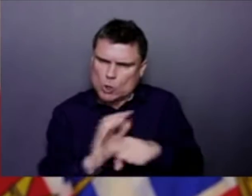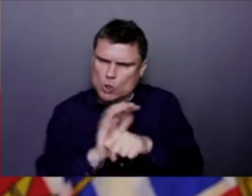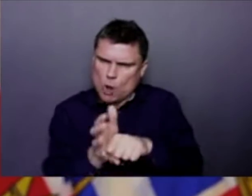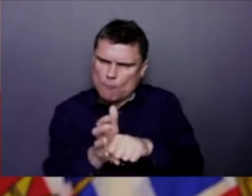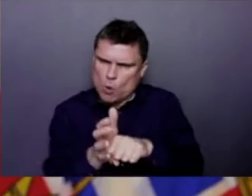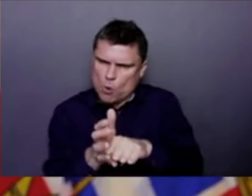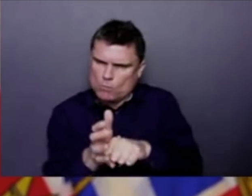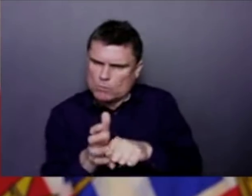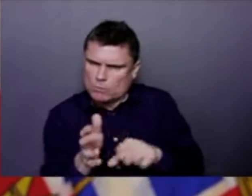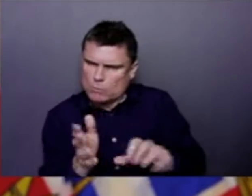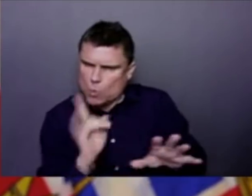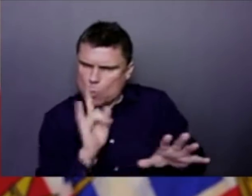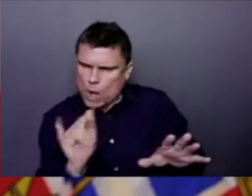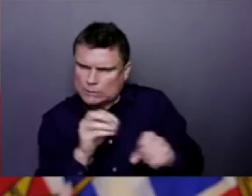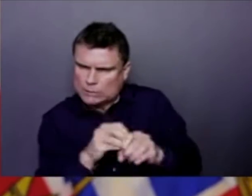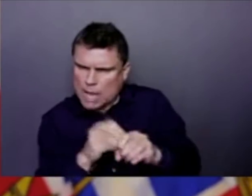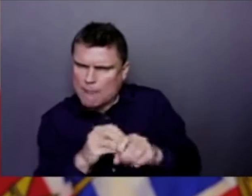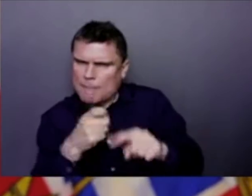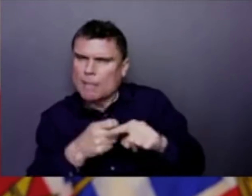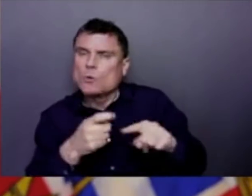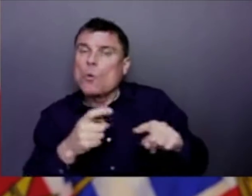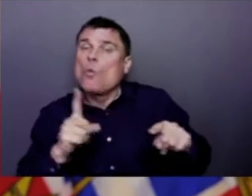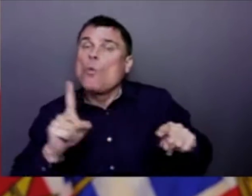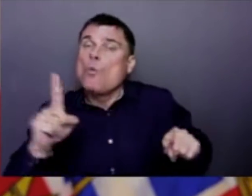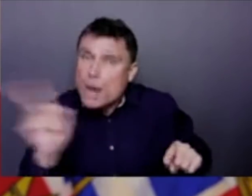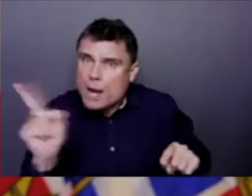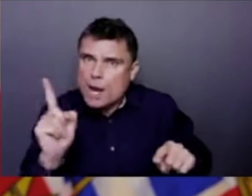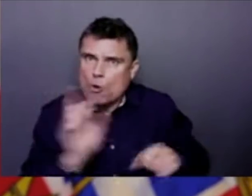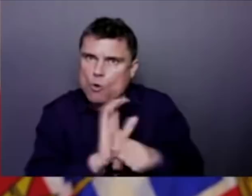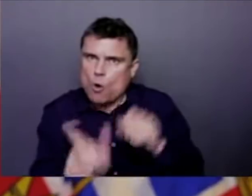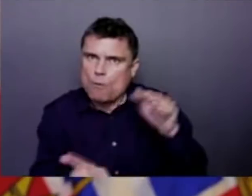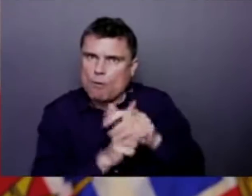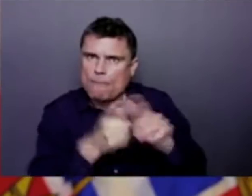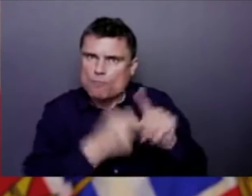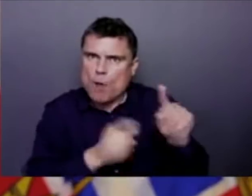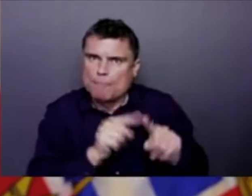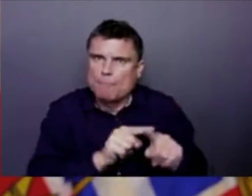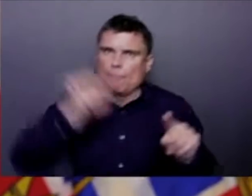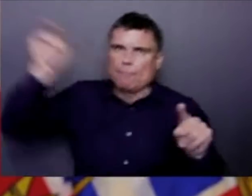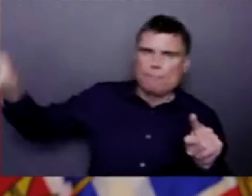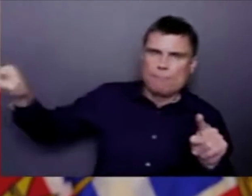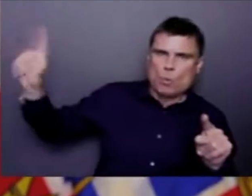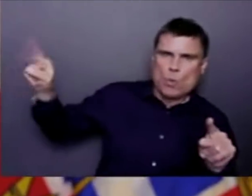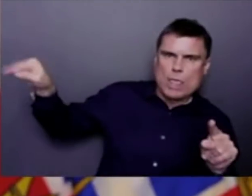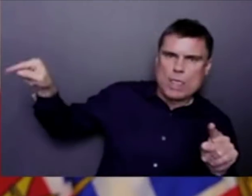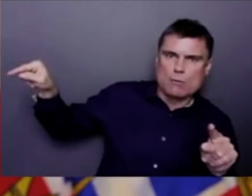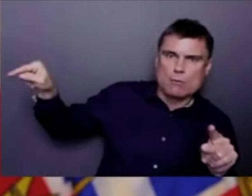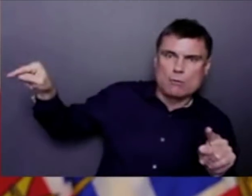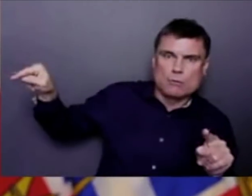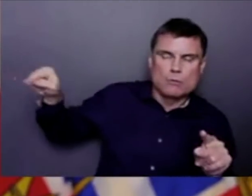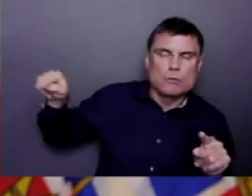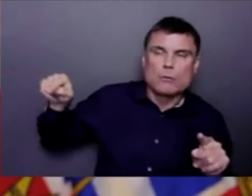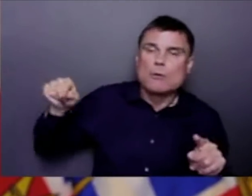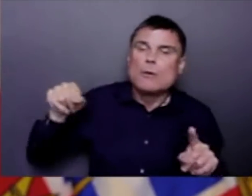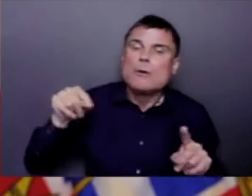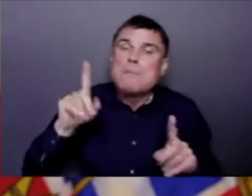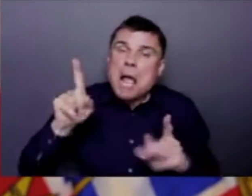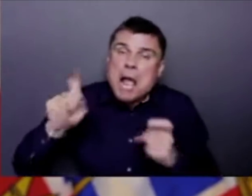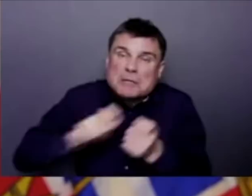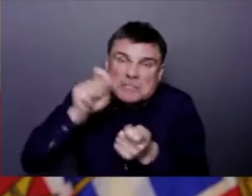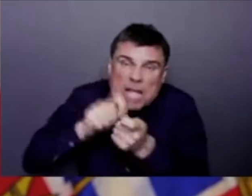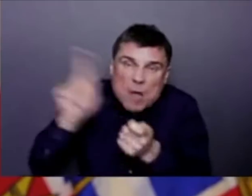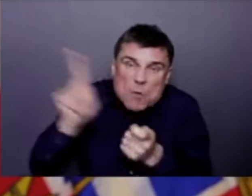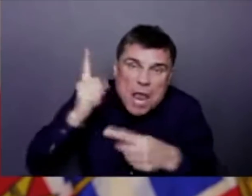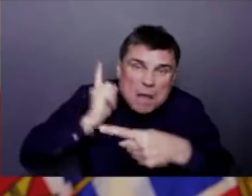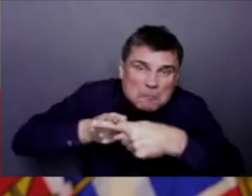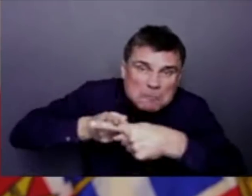of COVID-19 was when we had identified a person who had tested positive who had come from Iran. And so whole genome